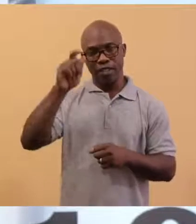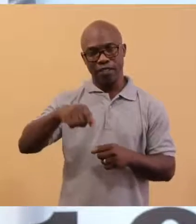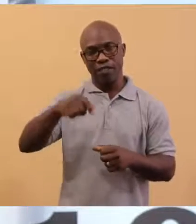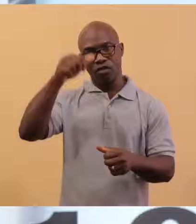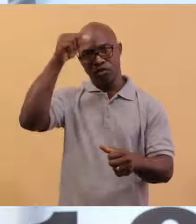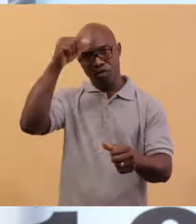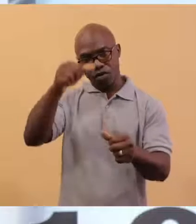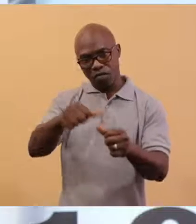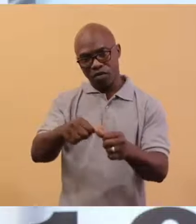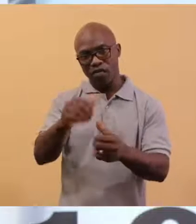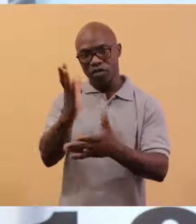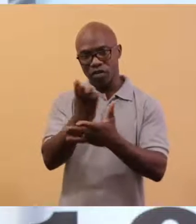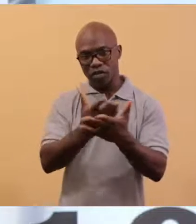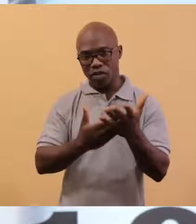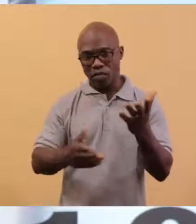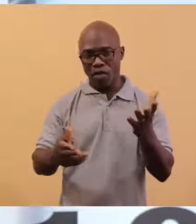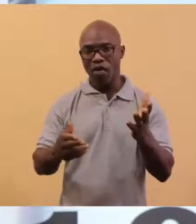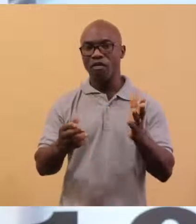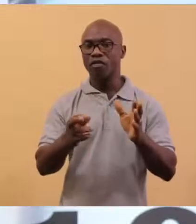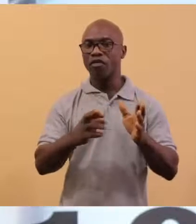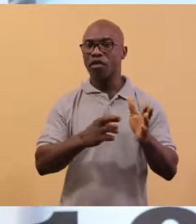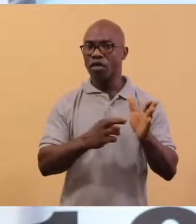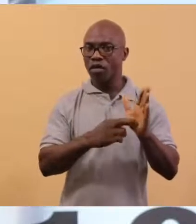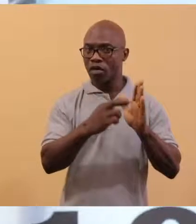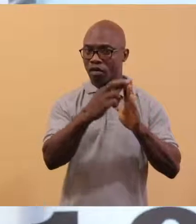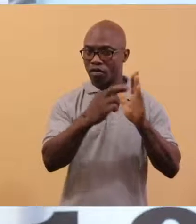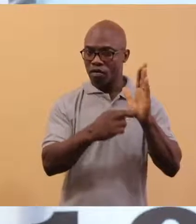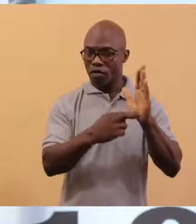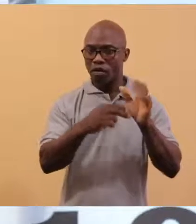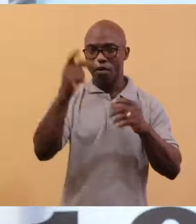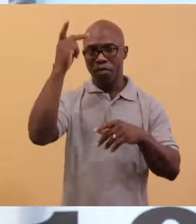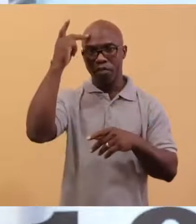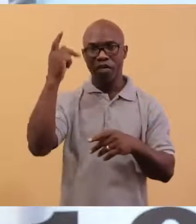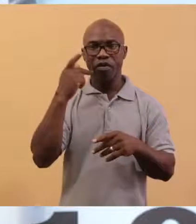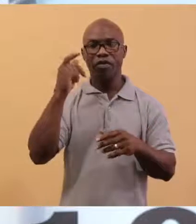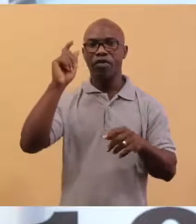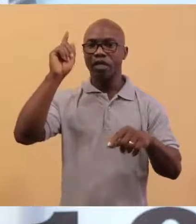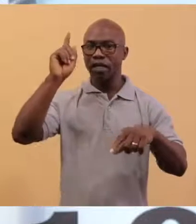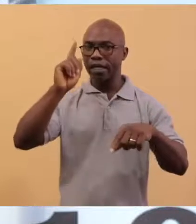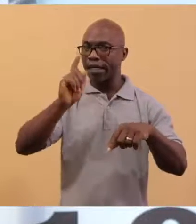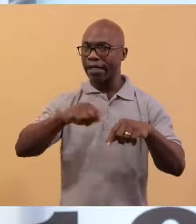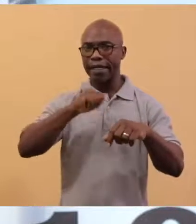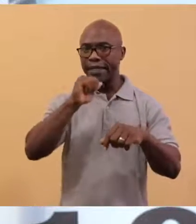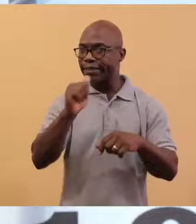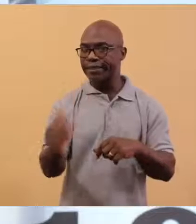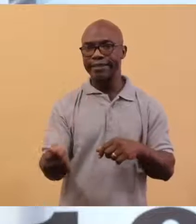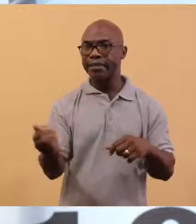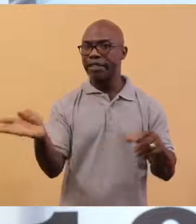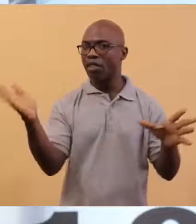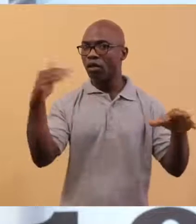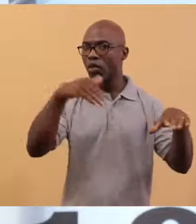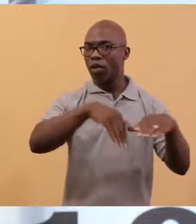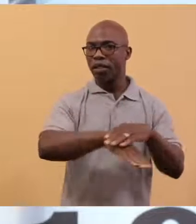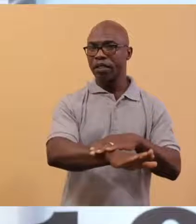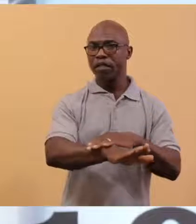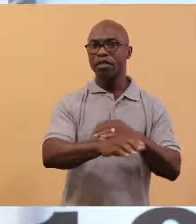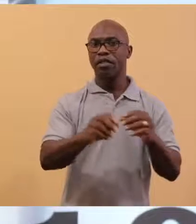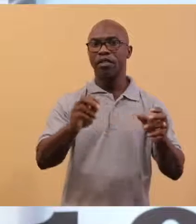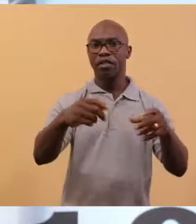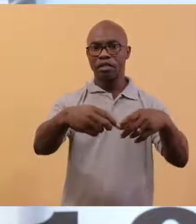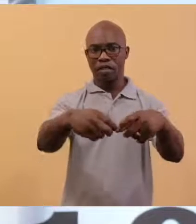be reminded of some of the arrangements. Parents, you cannot enter the compound with your child.